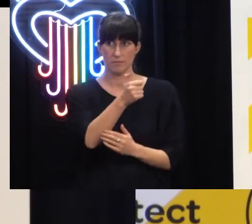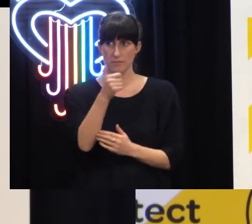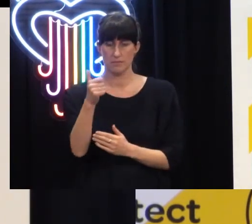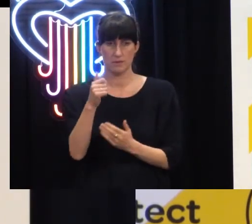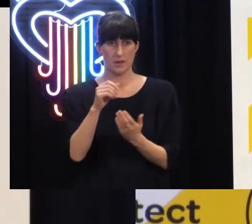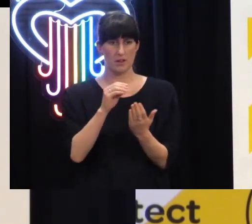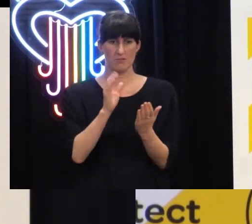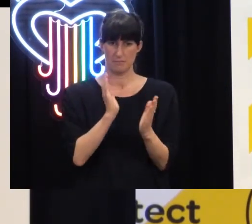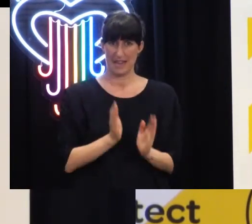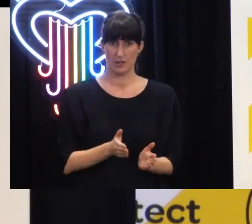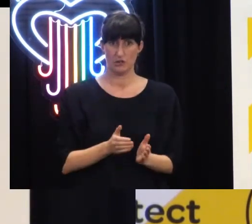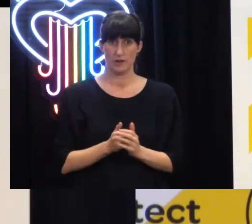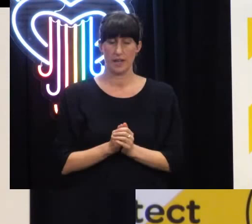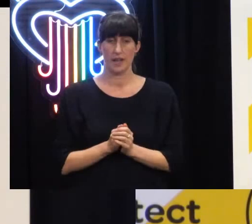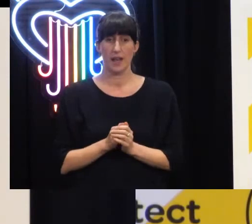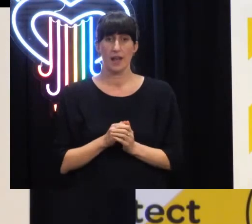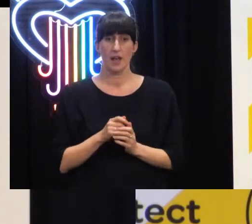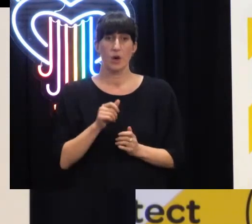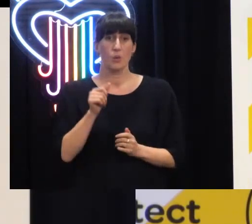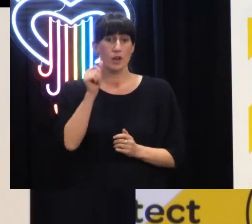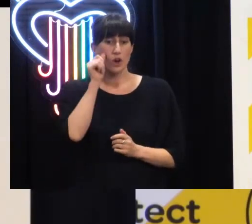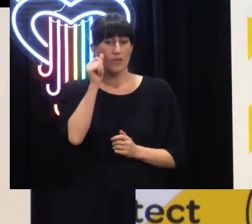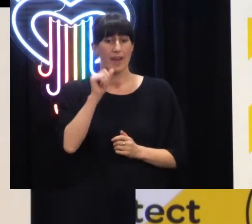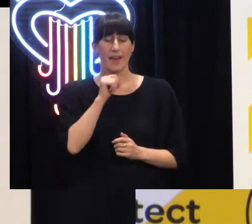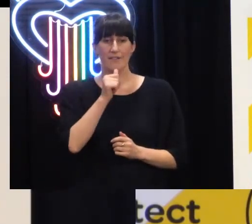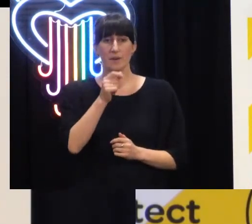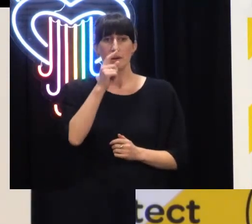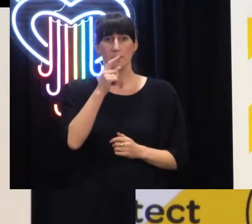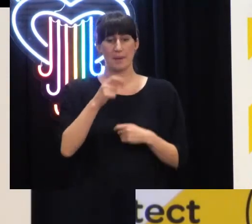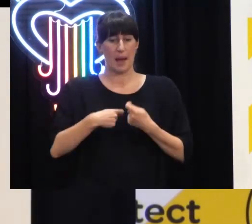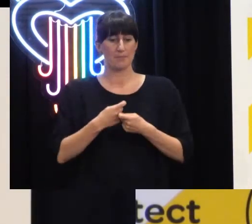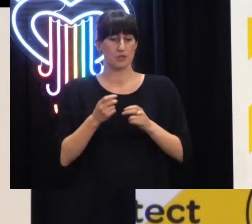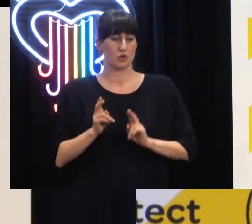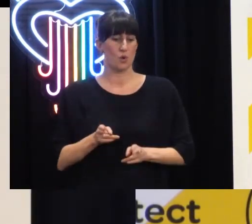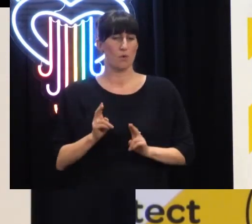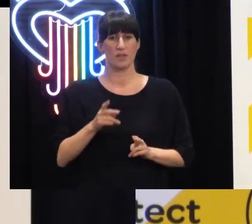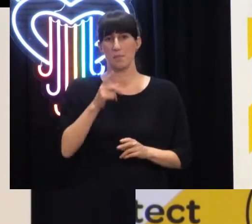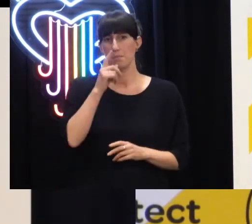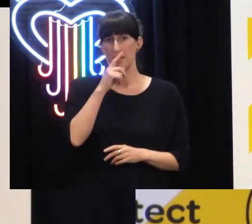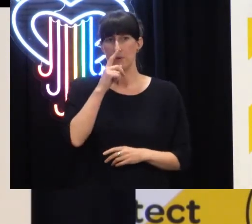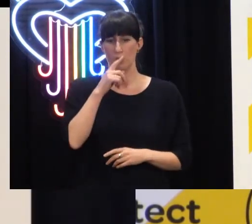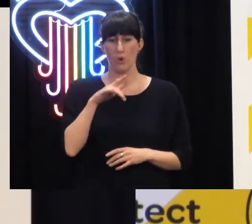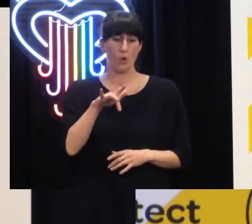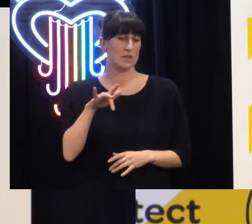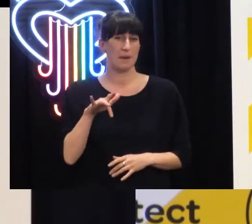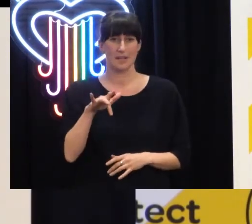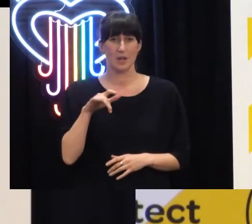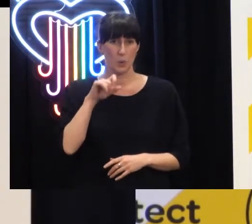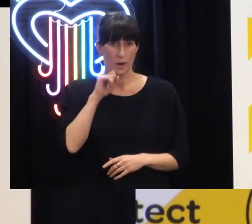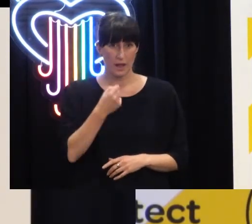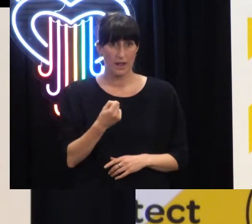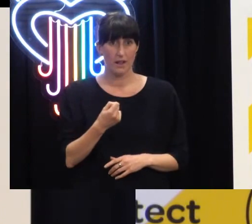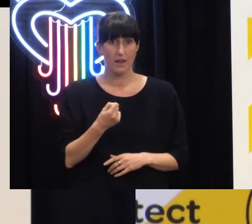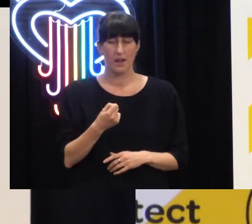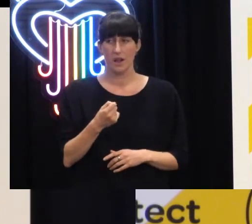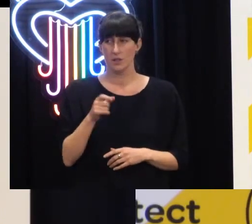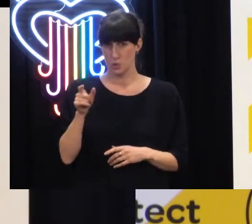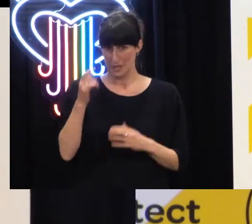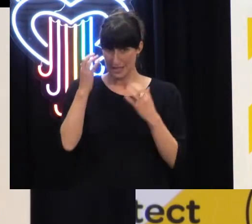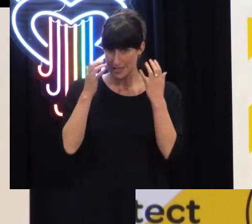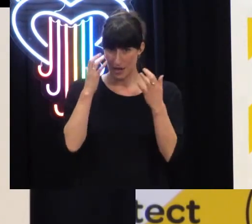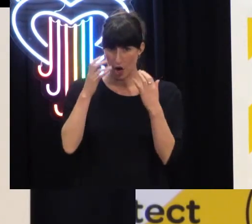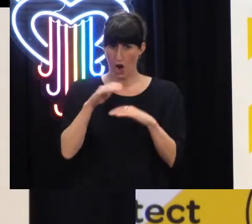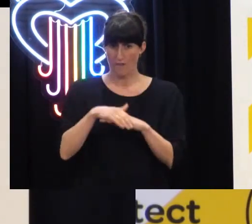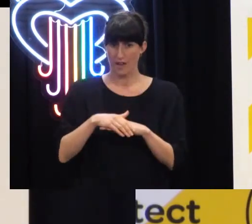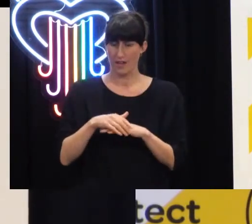normalised, then that's better, and you don't get the issue of people kind of not doing it and becoming complacent. So what consideration was given to that? Yep.